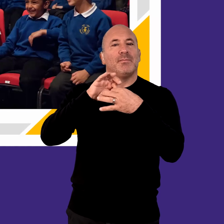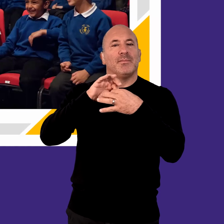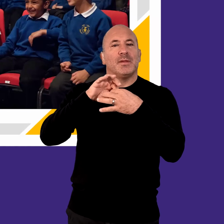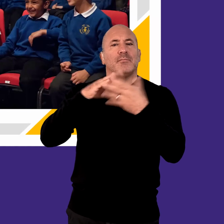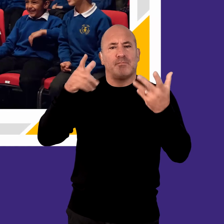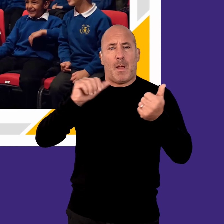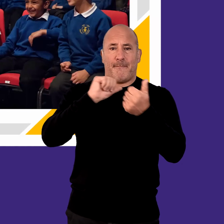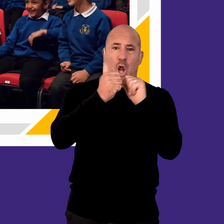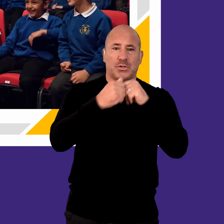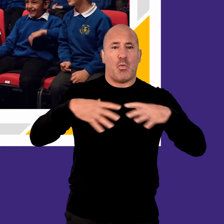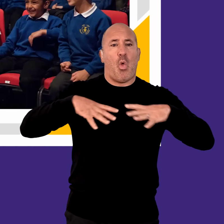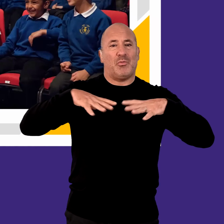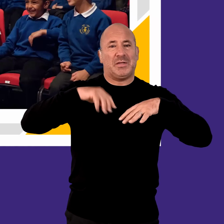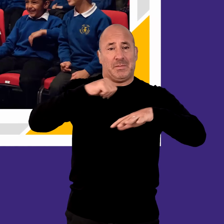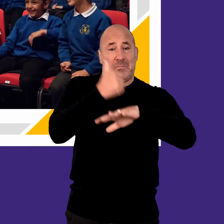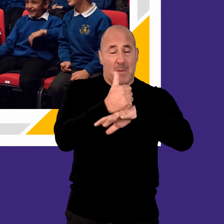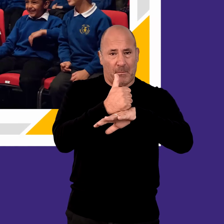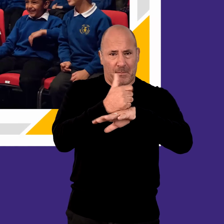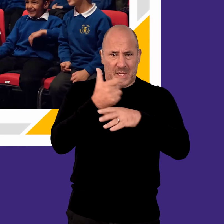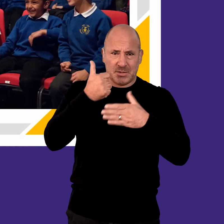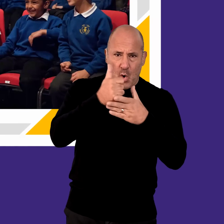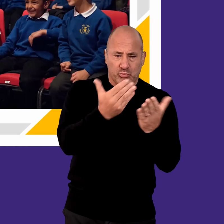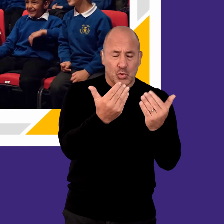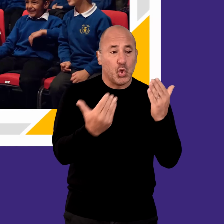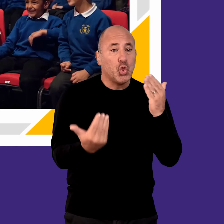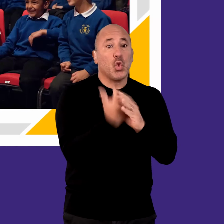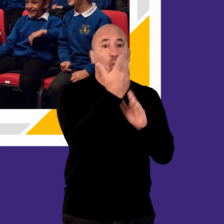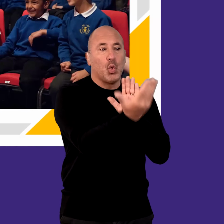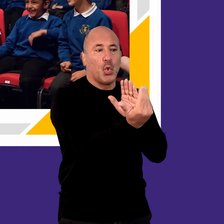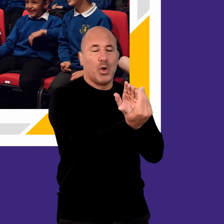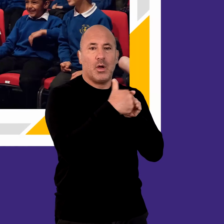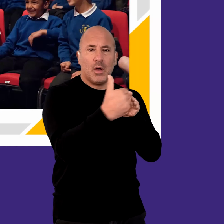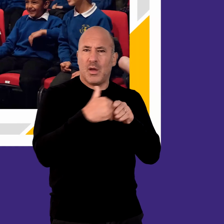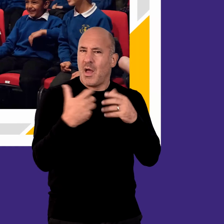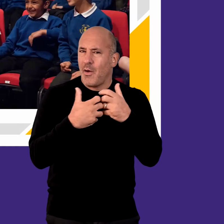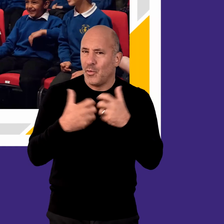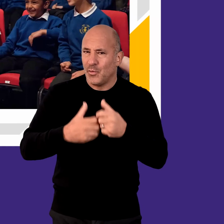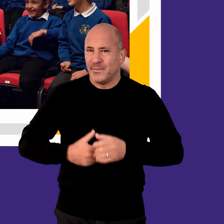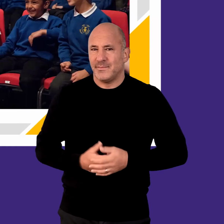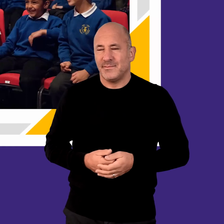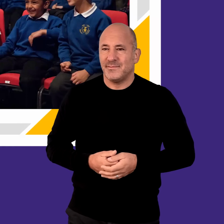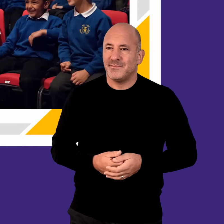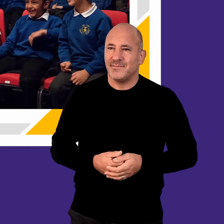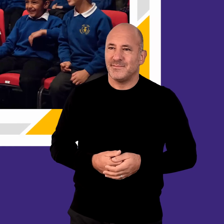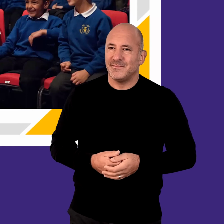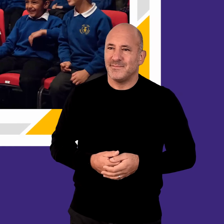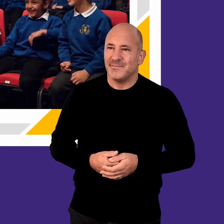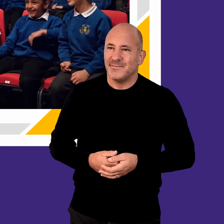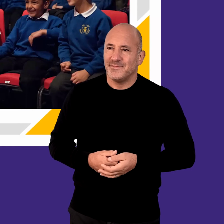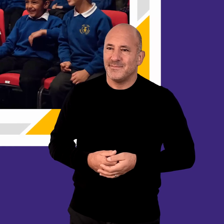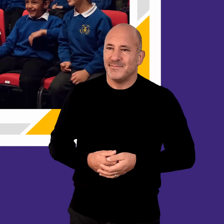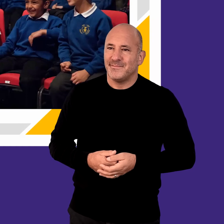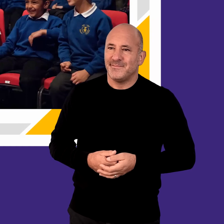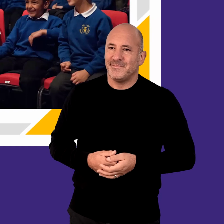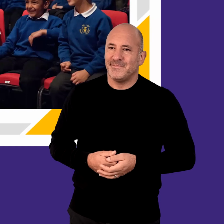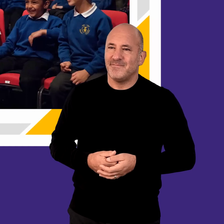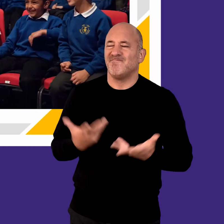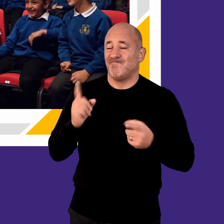build relationships. How can the established partnerships support / encourage newcomers?